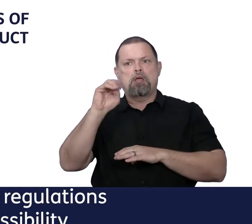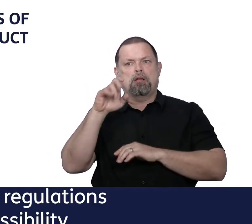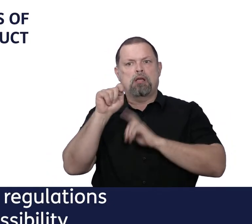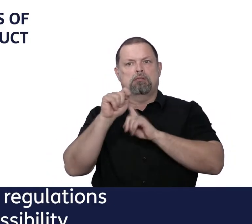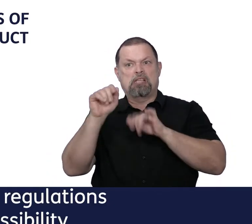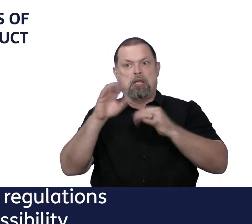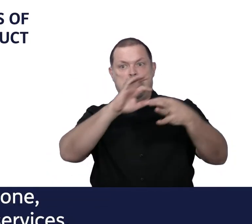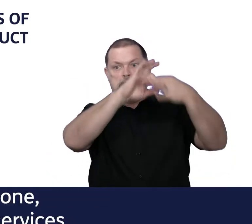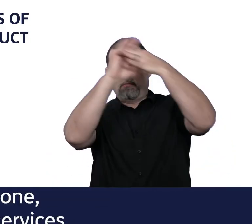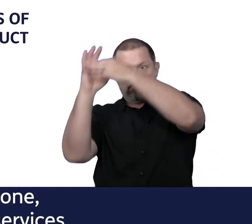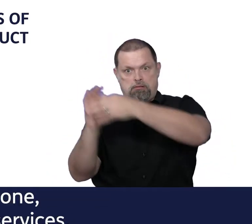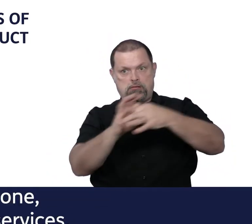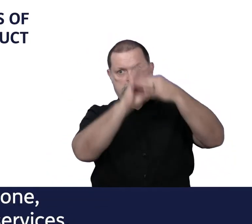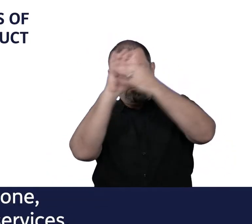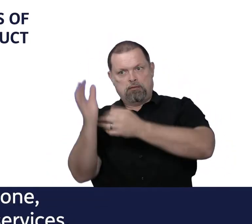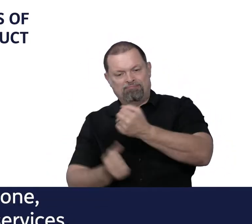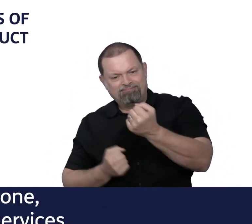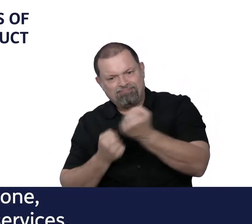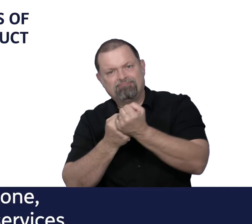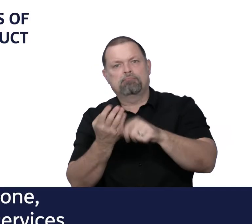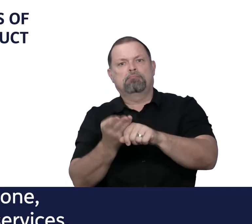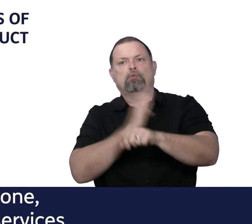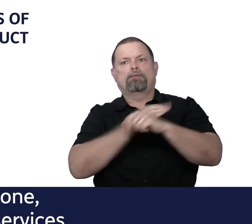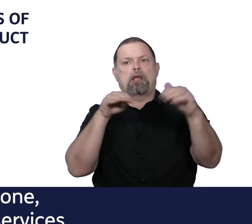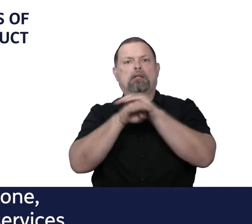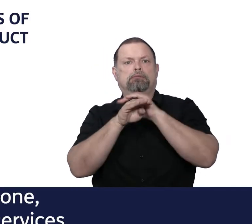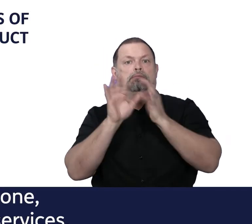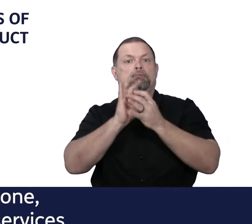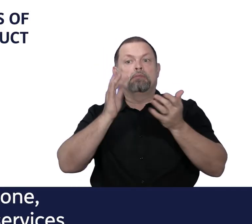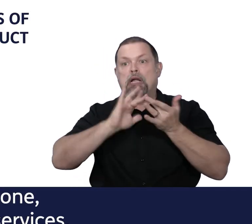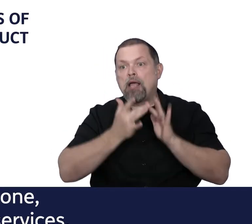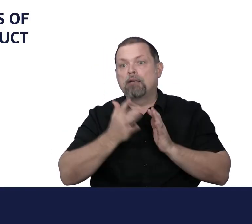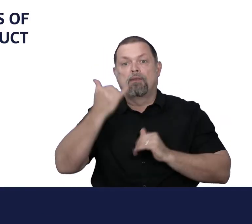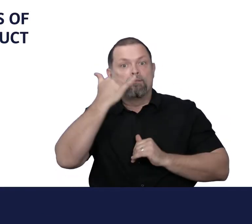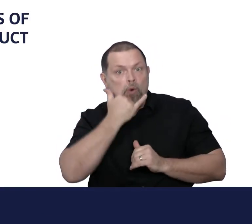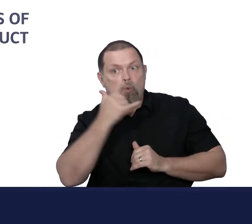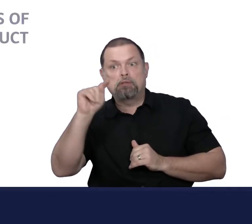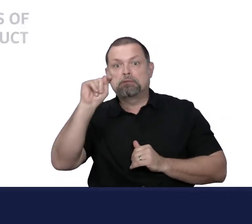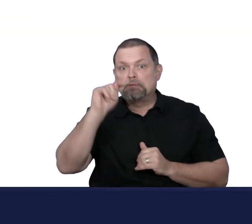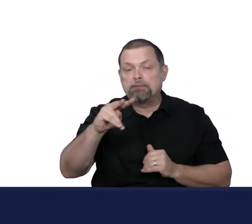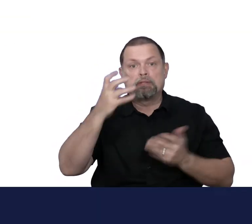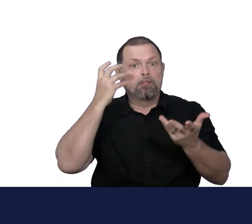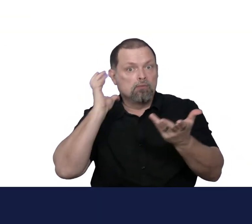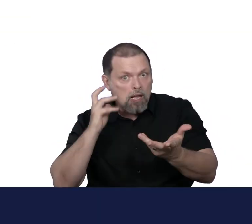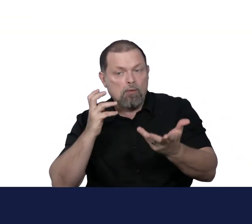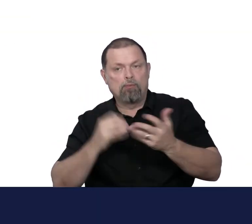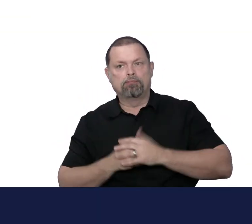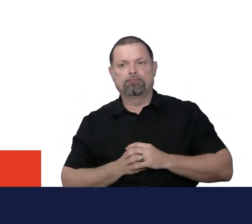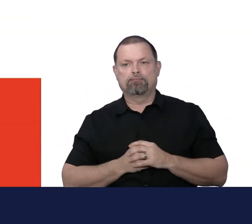improve accessibility of internet, telephone, television, and radio services.